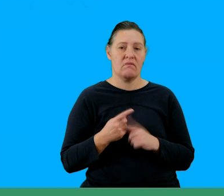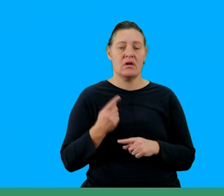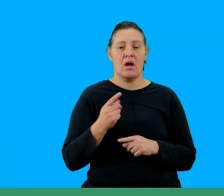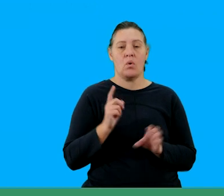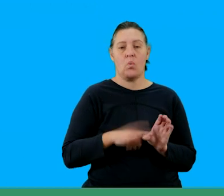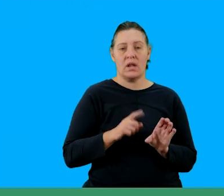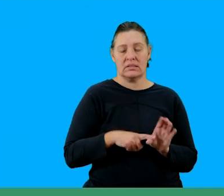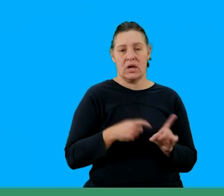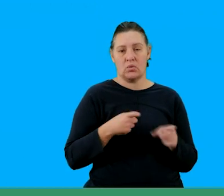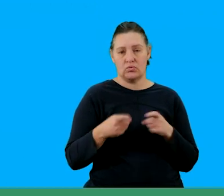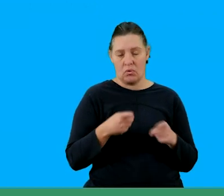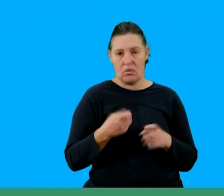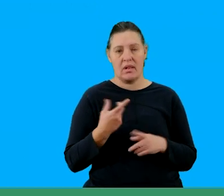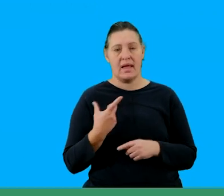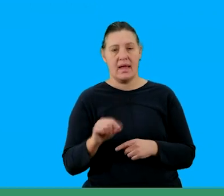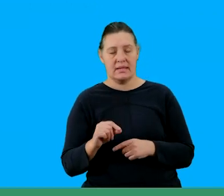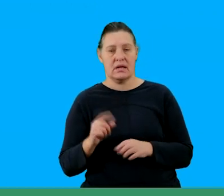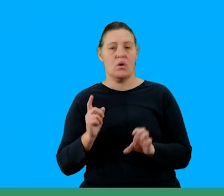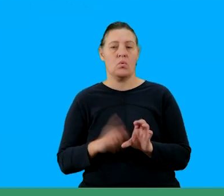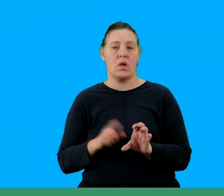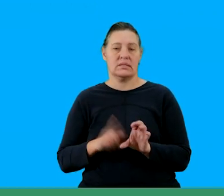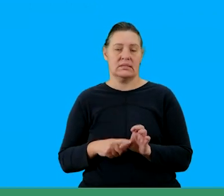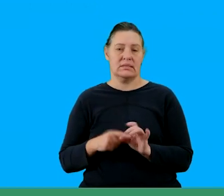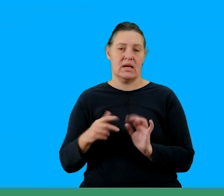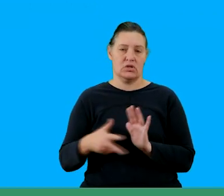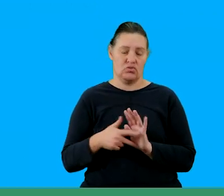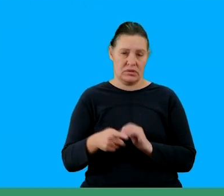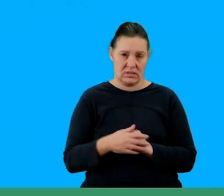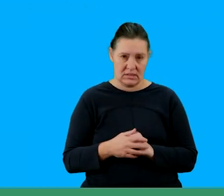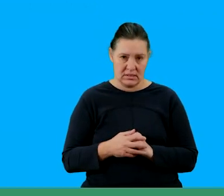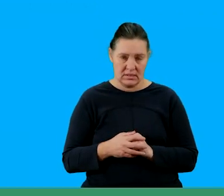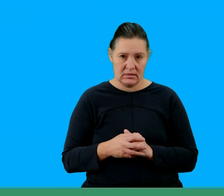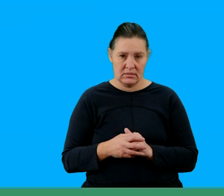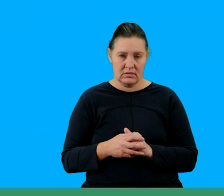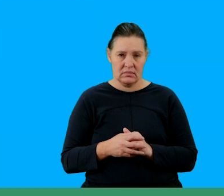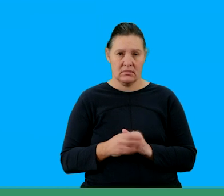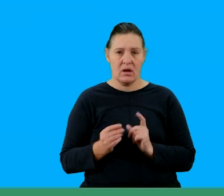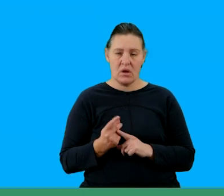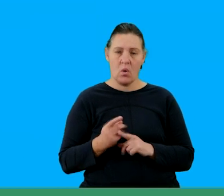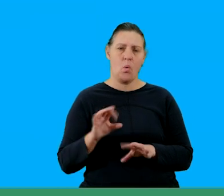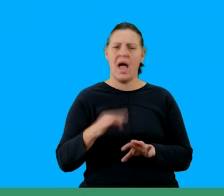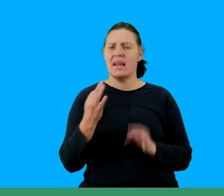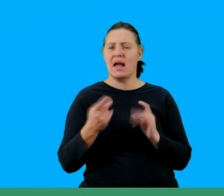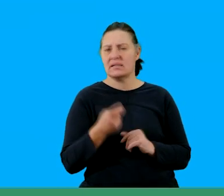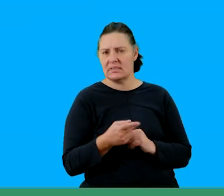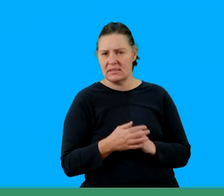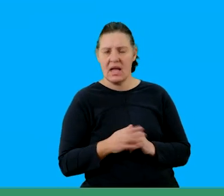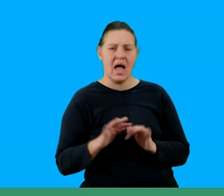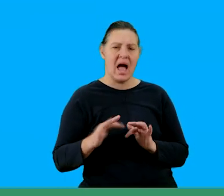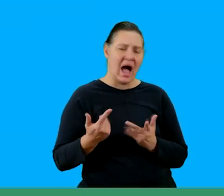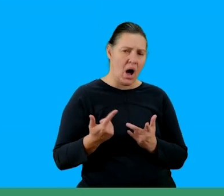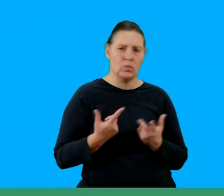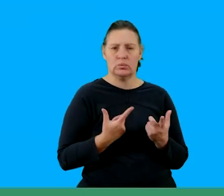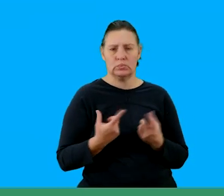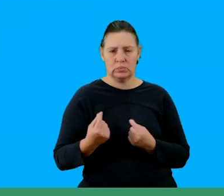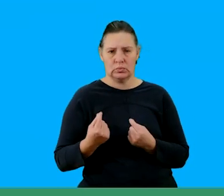differentiate between quality control and quality assurance. Now let us go and analyze how